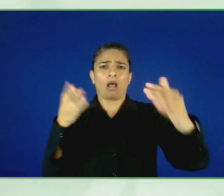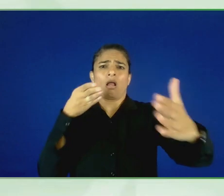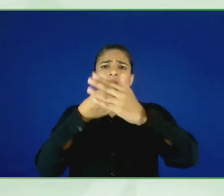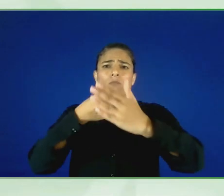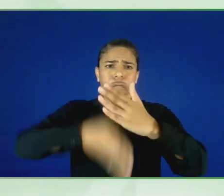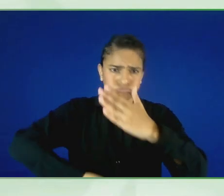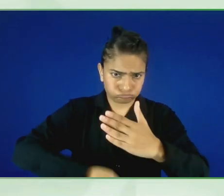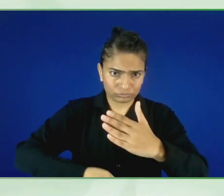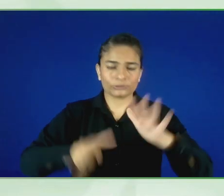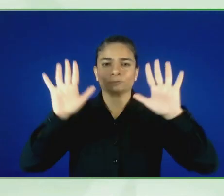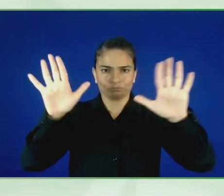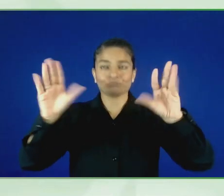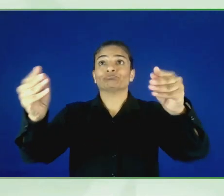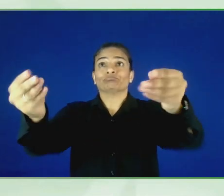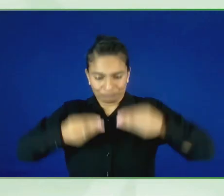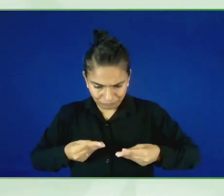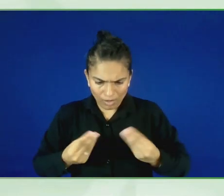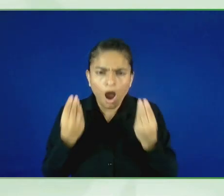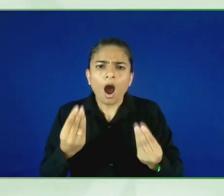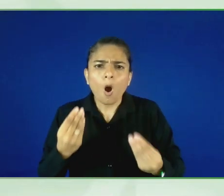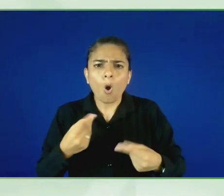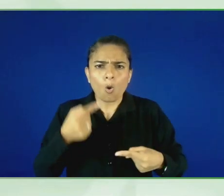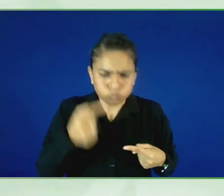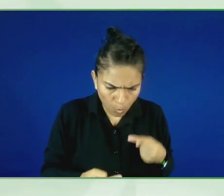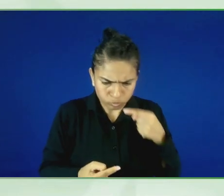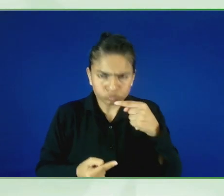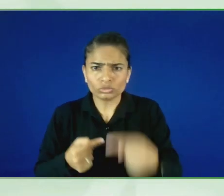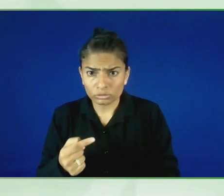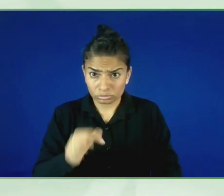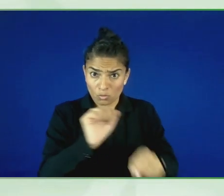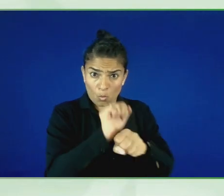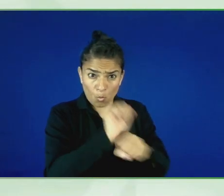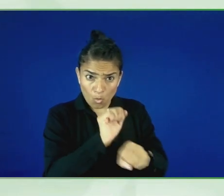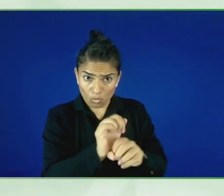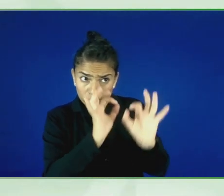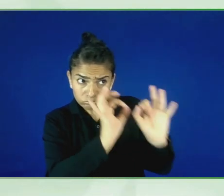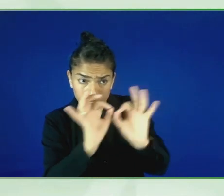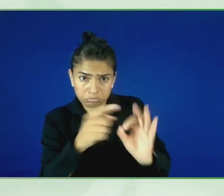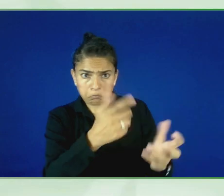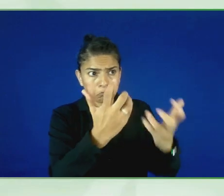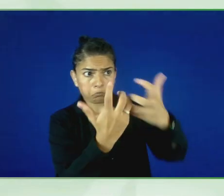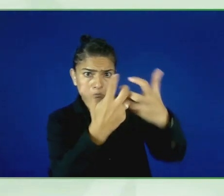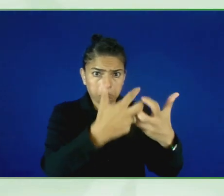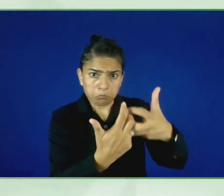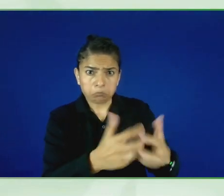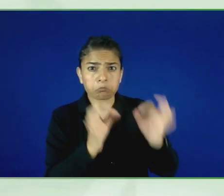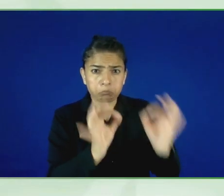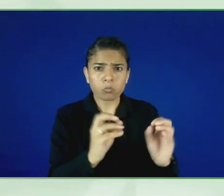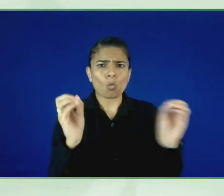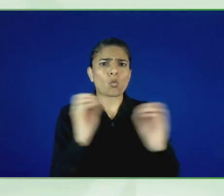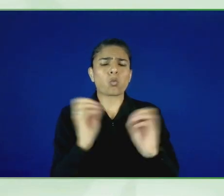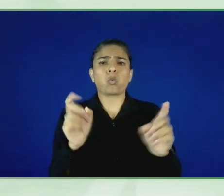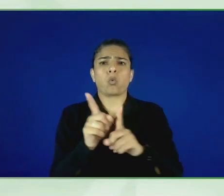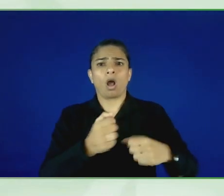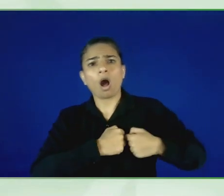sure that the workforces are adapted easily without the necessary disclosure of employees and all this can help a lot. So